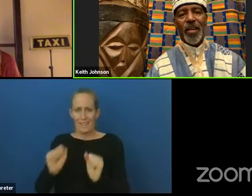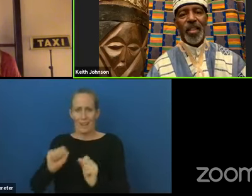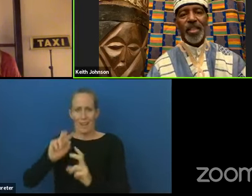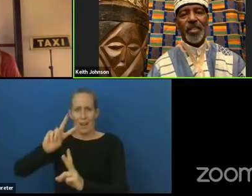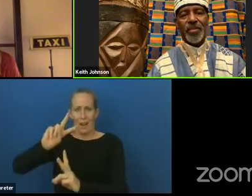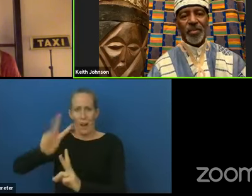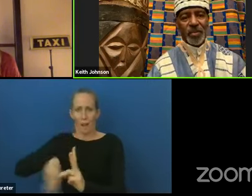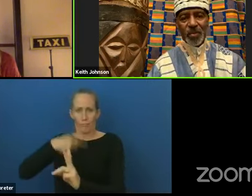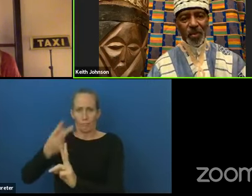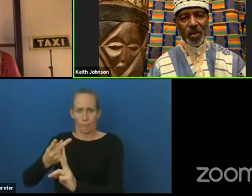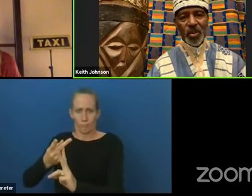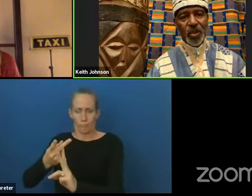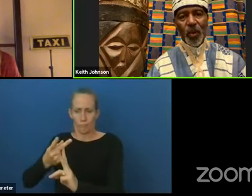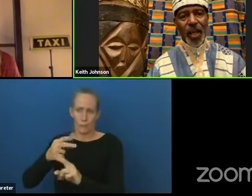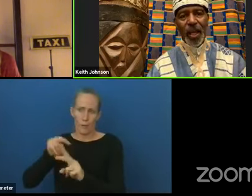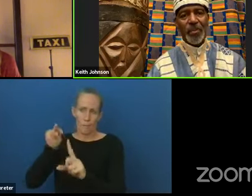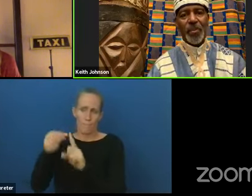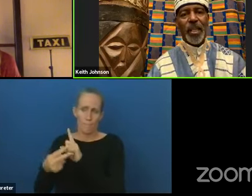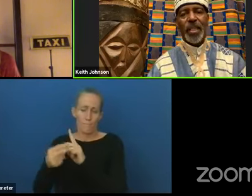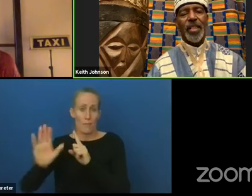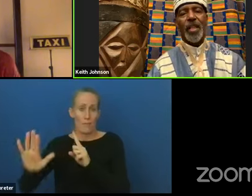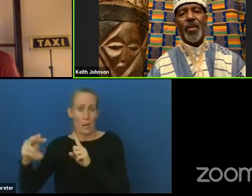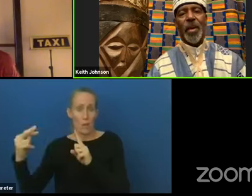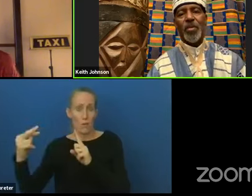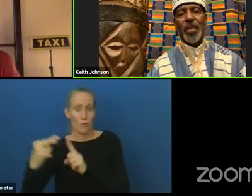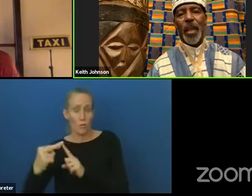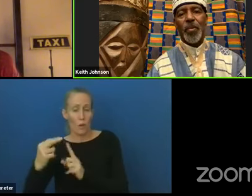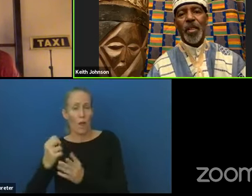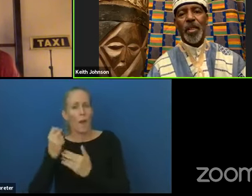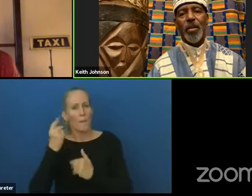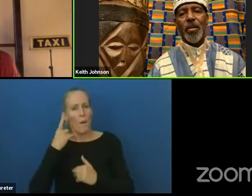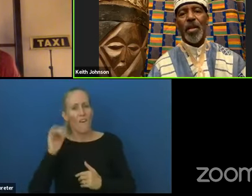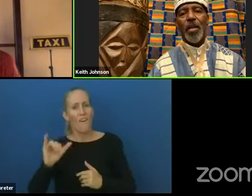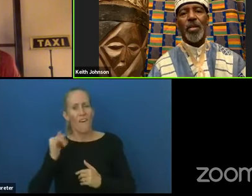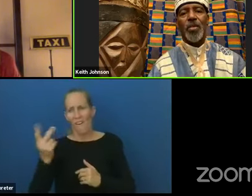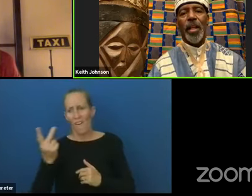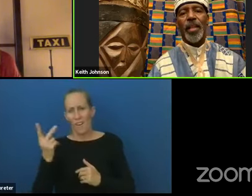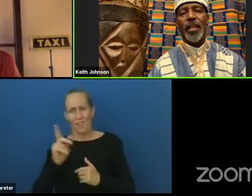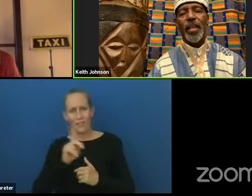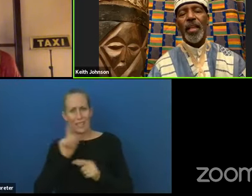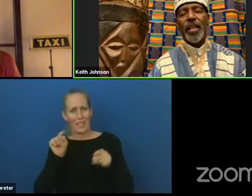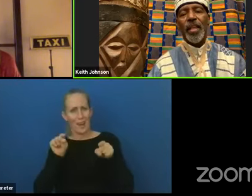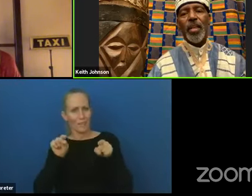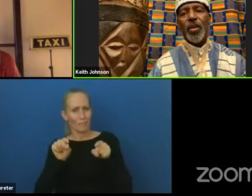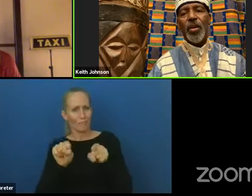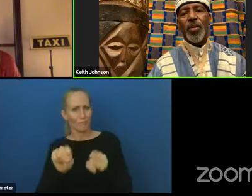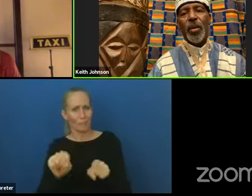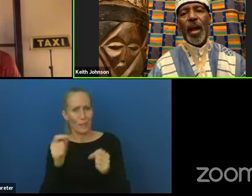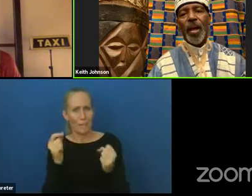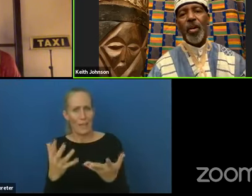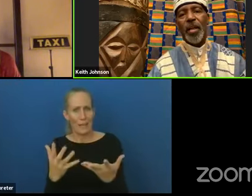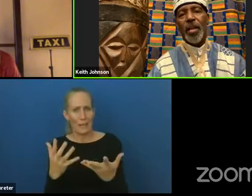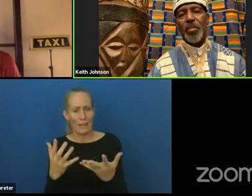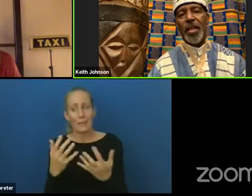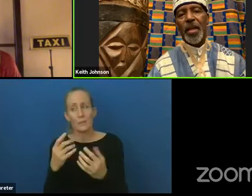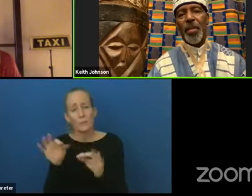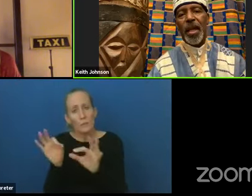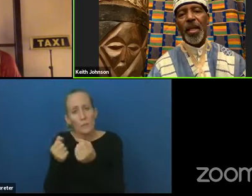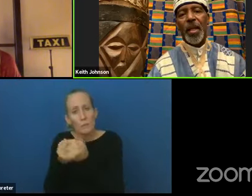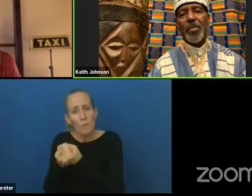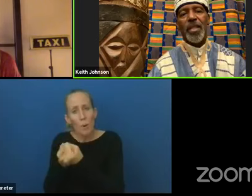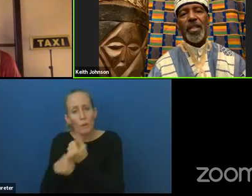same direction. So why not pick each other up and help each other along the way? You know, I call it